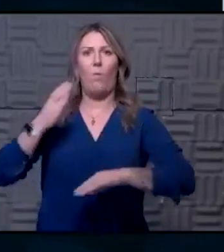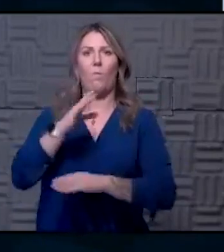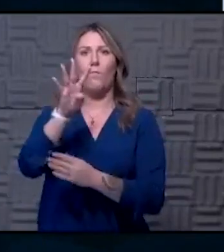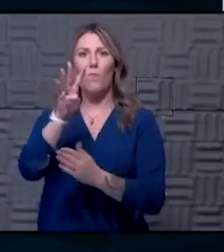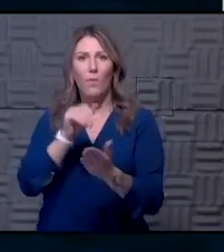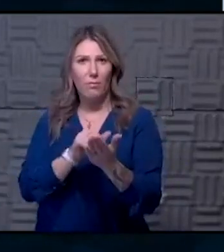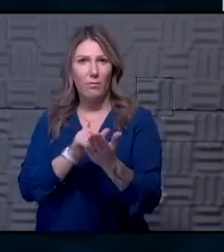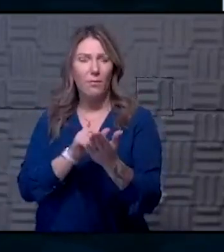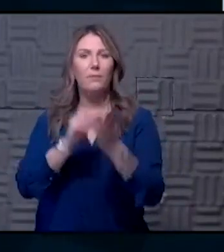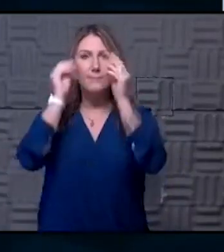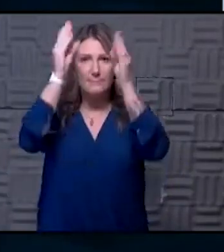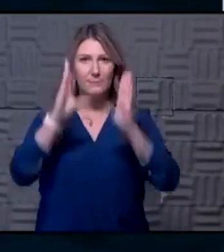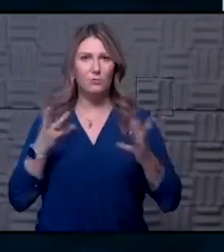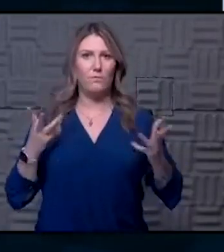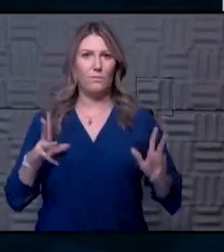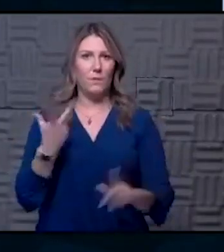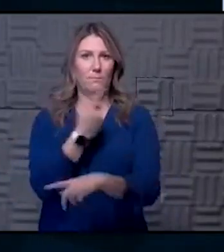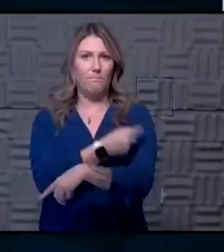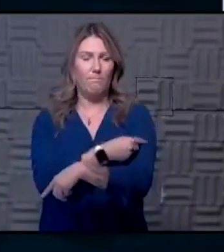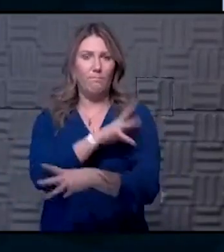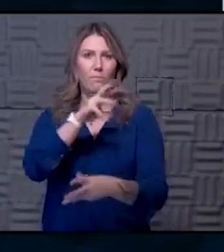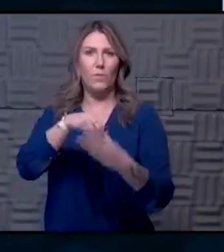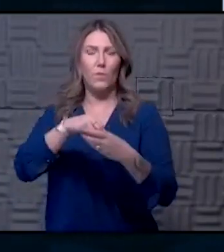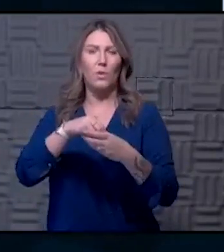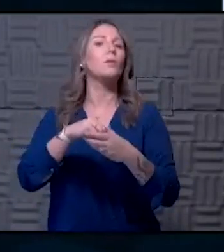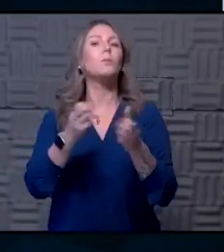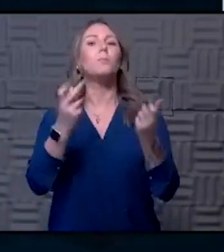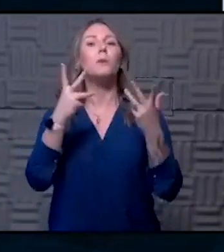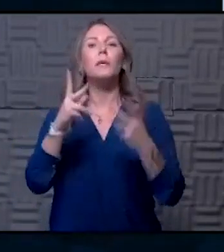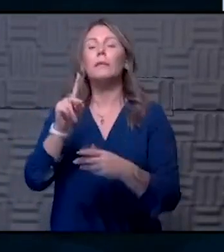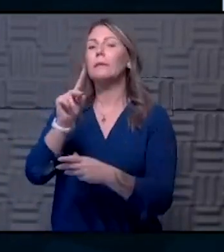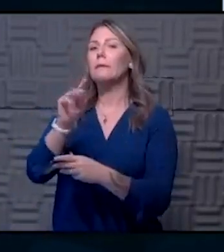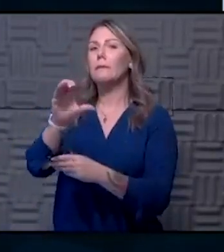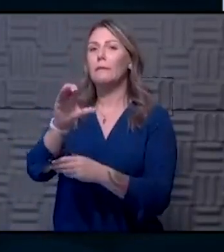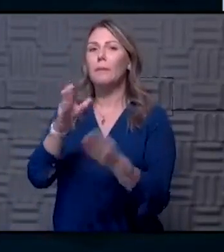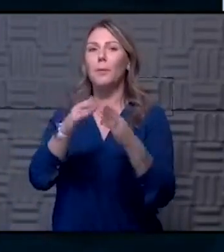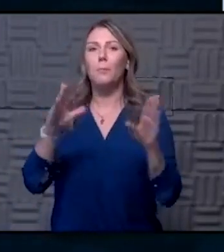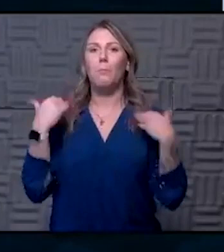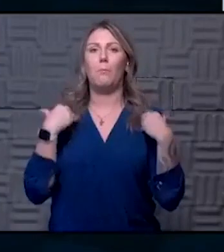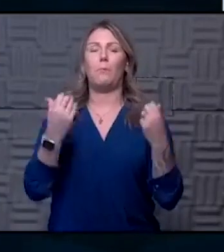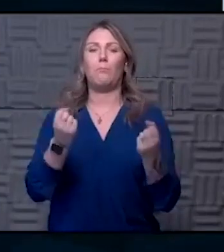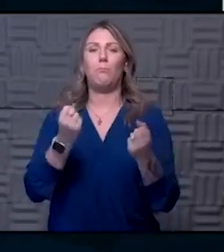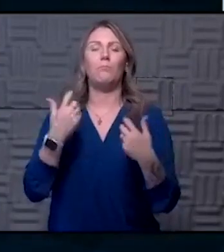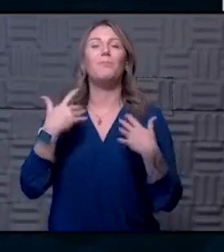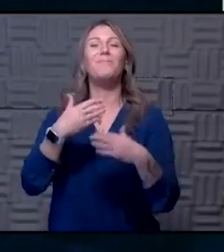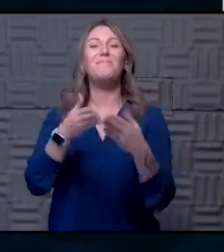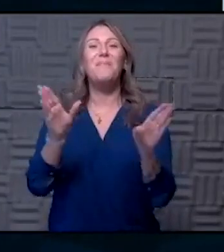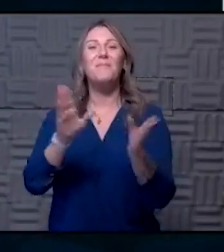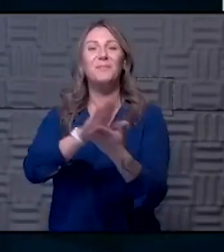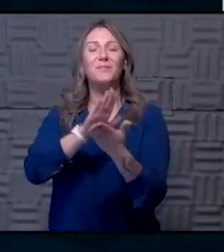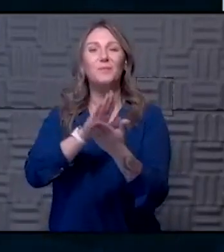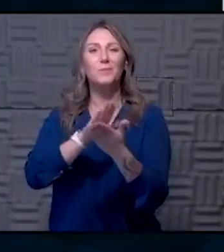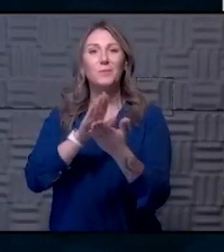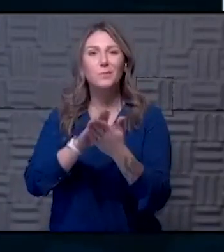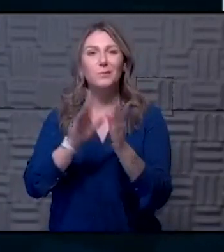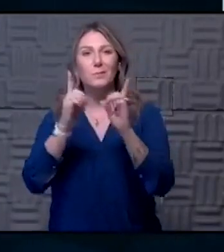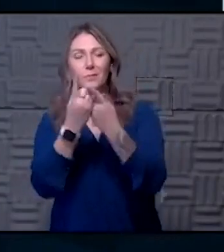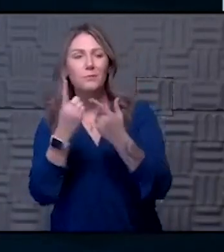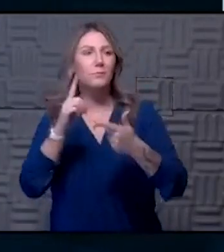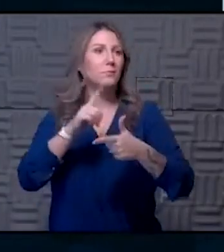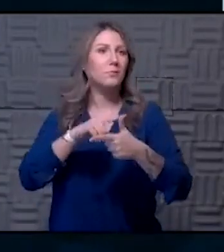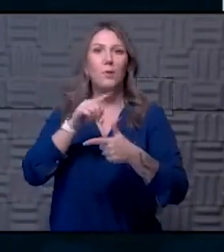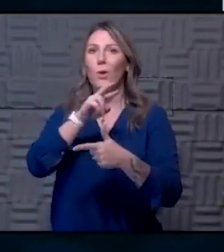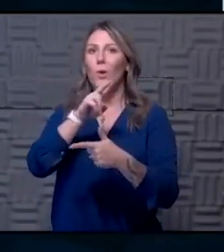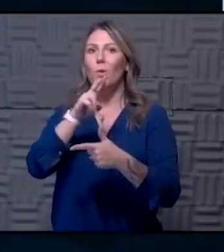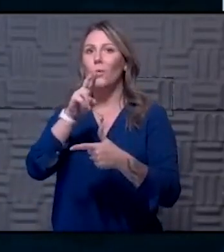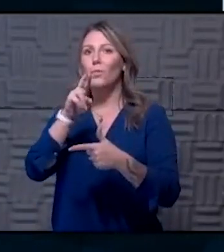4,000 teachers, including many in the Kansas City Public School District, Graytown, Hickman Mills, Fort Osage,